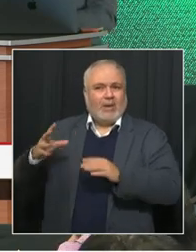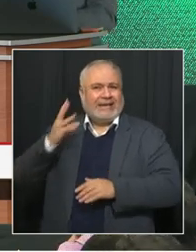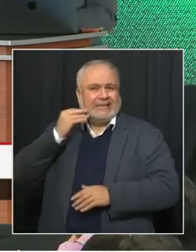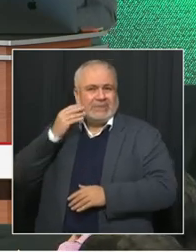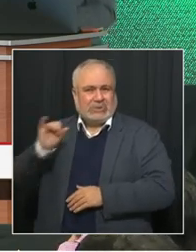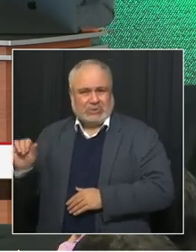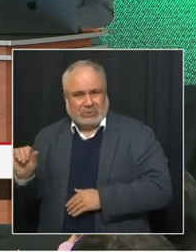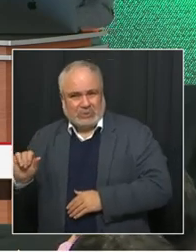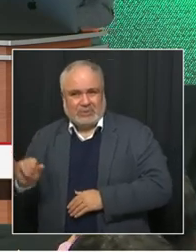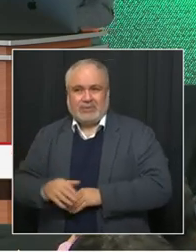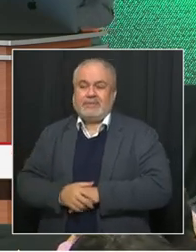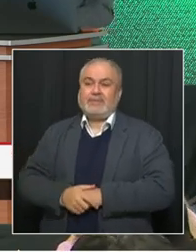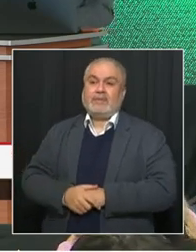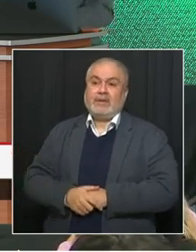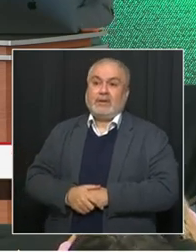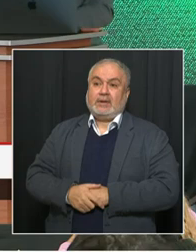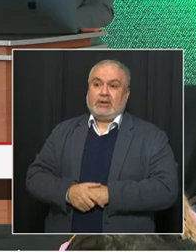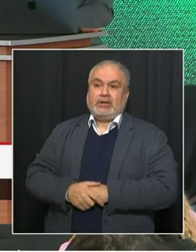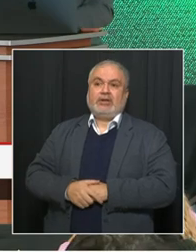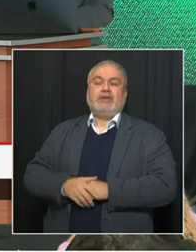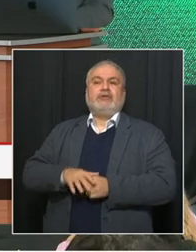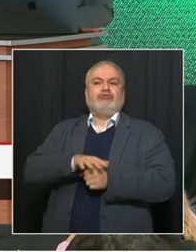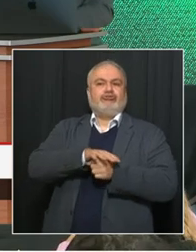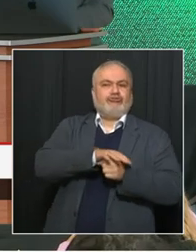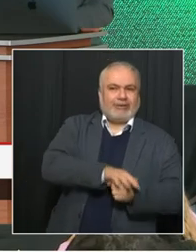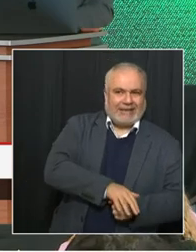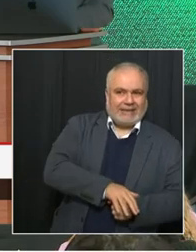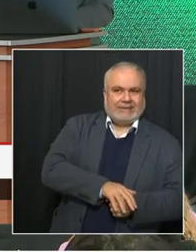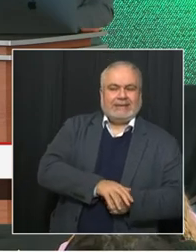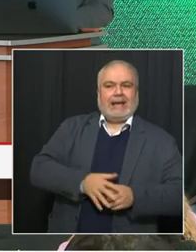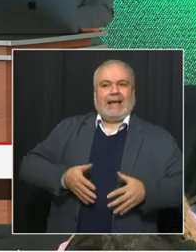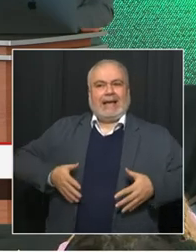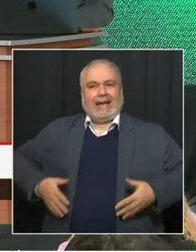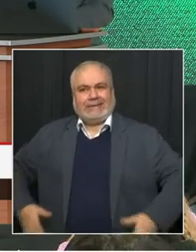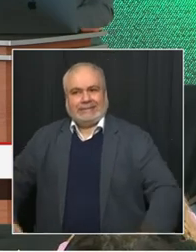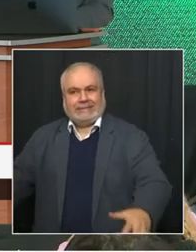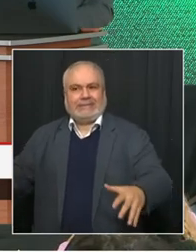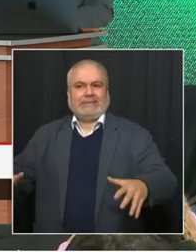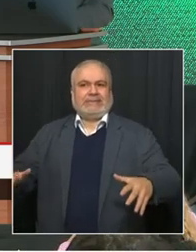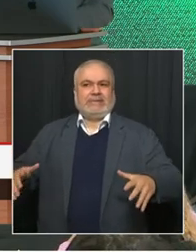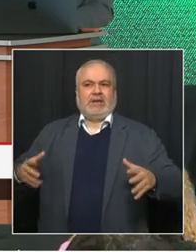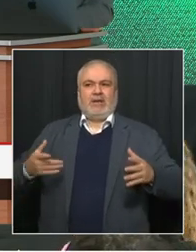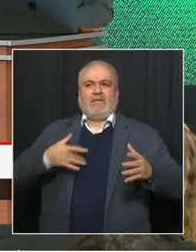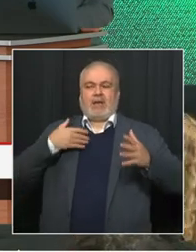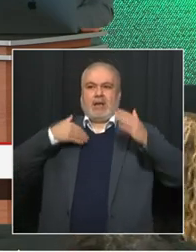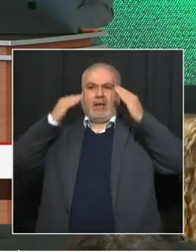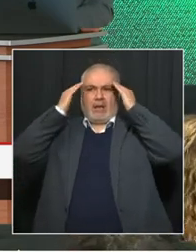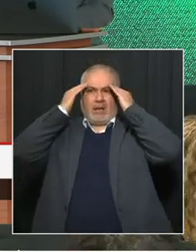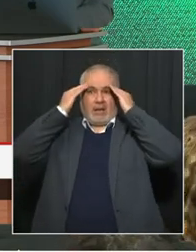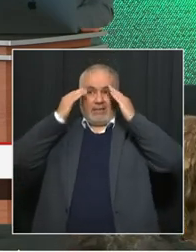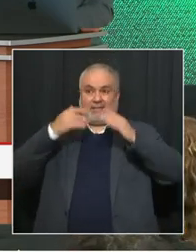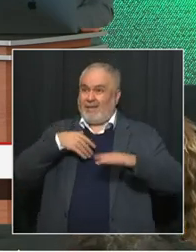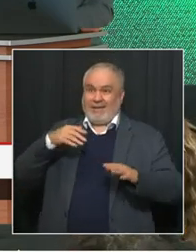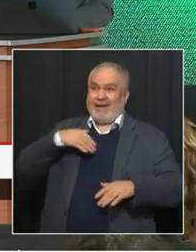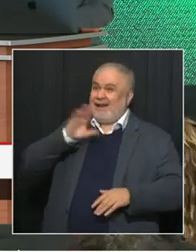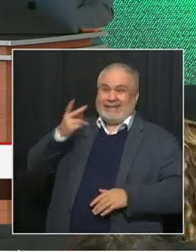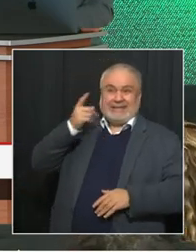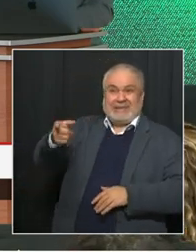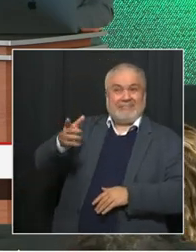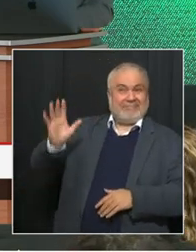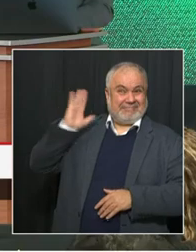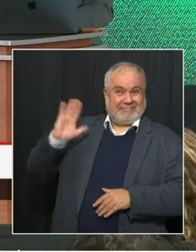significant amounts of stress and anxiety at levels I'm not sure we've seen. We especially saw